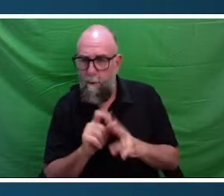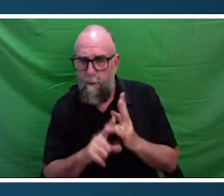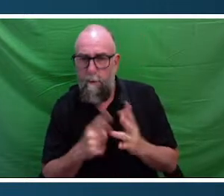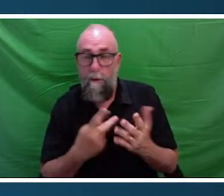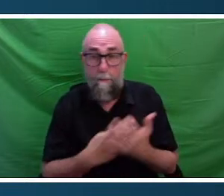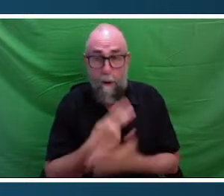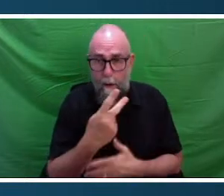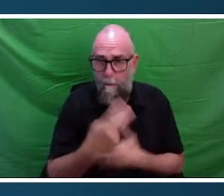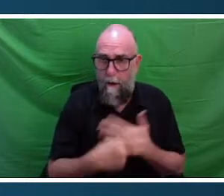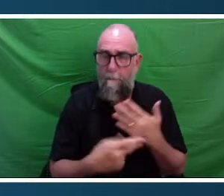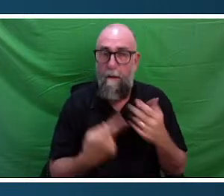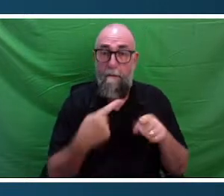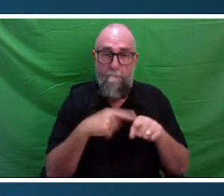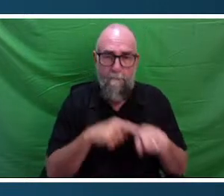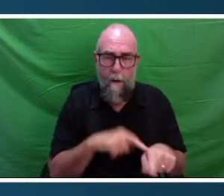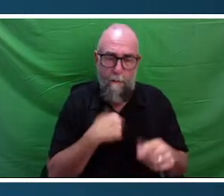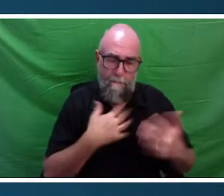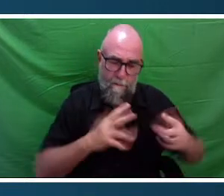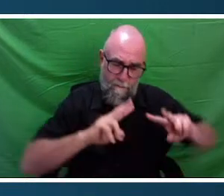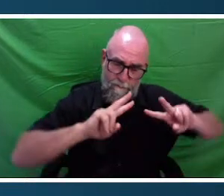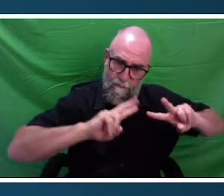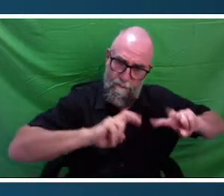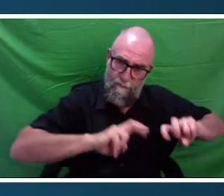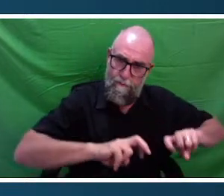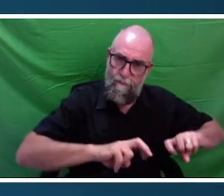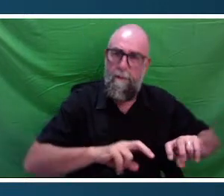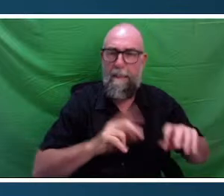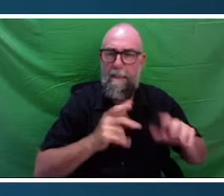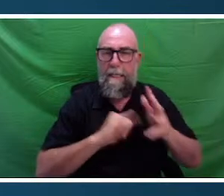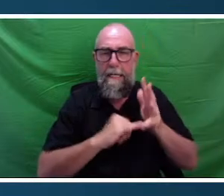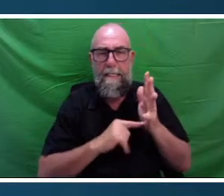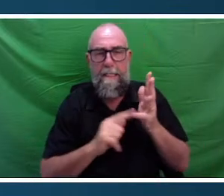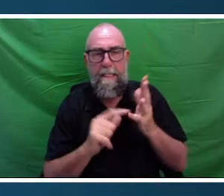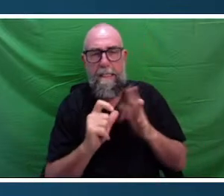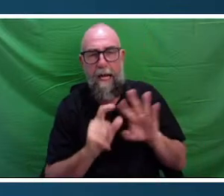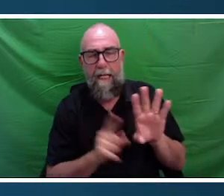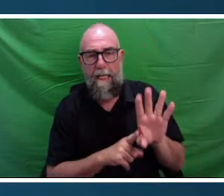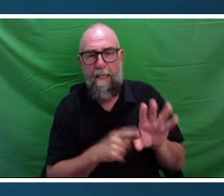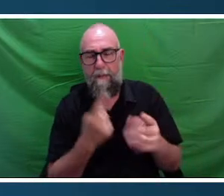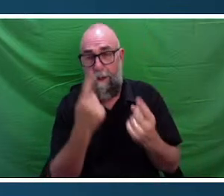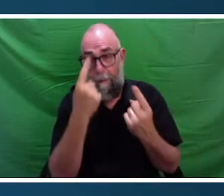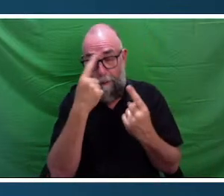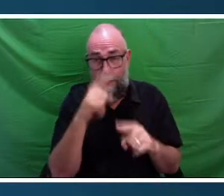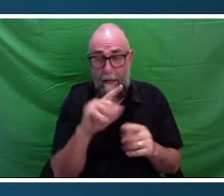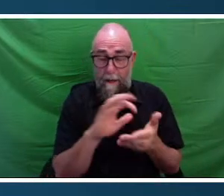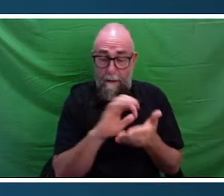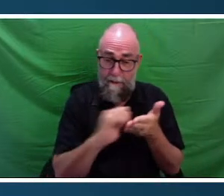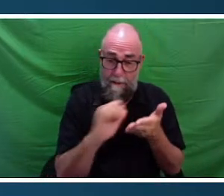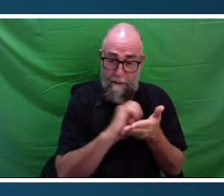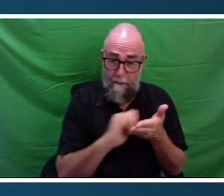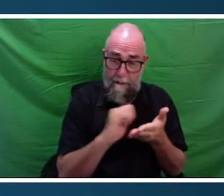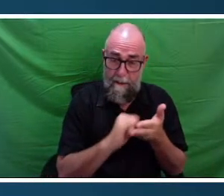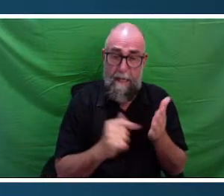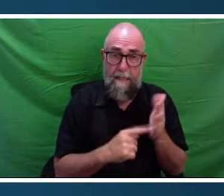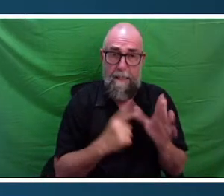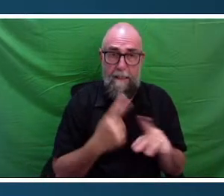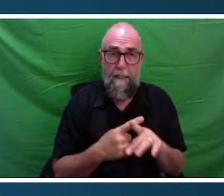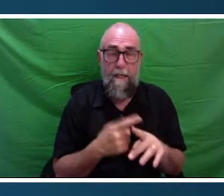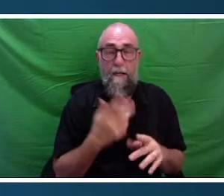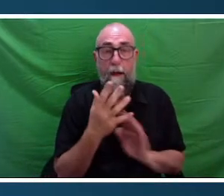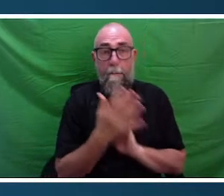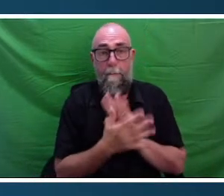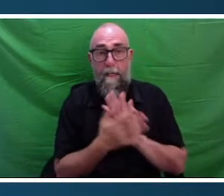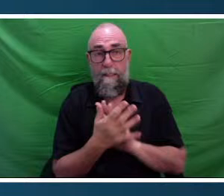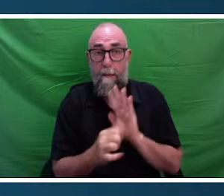just look at the expenditures and the deductions as a share of the post-tax earnings, these are fallen over time. So you've got a bit more left over,